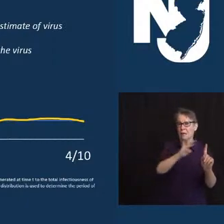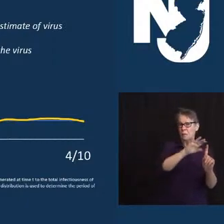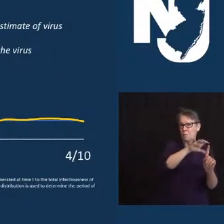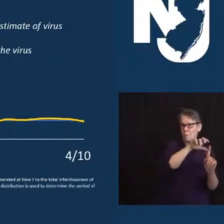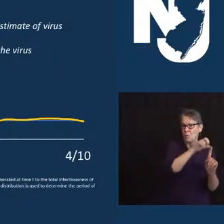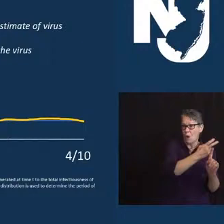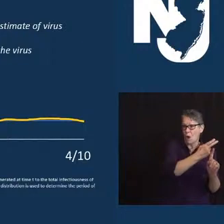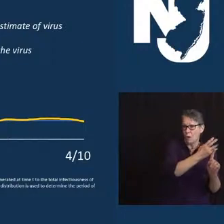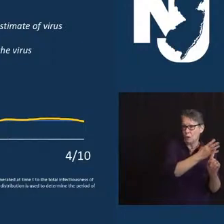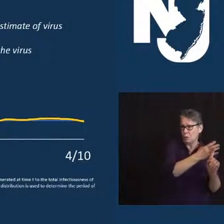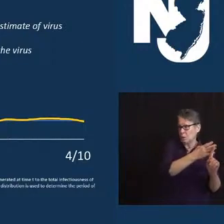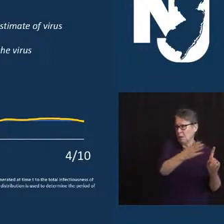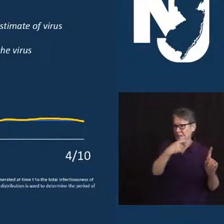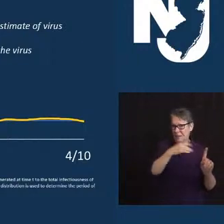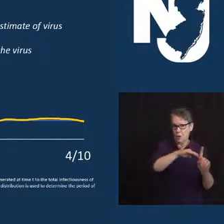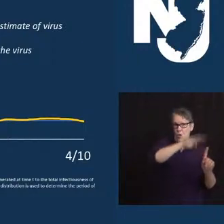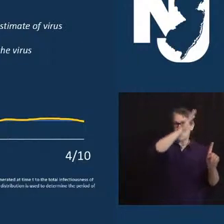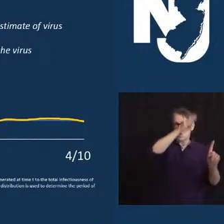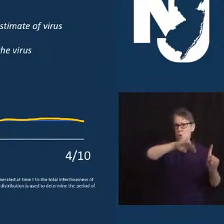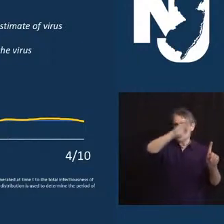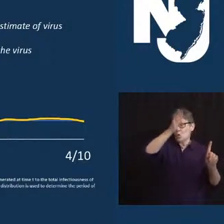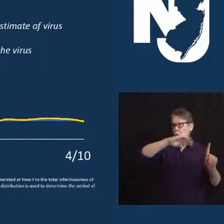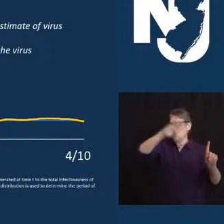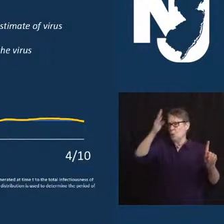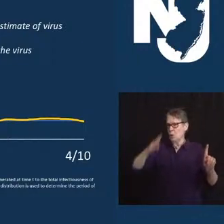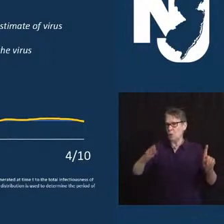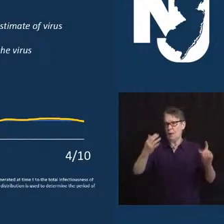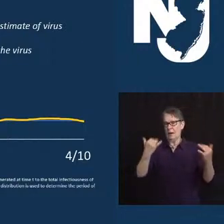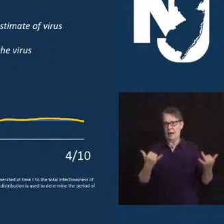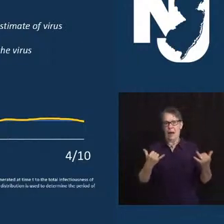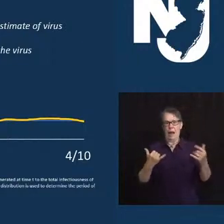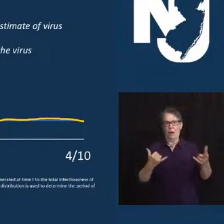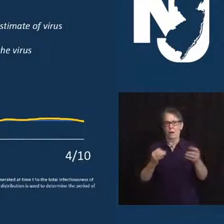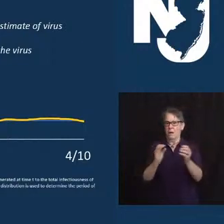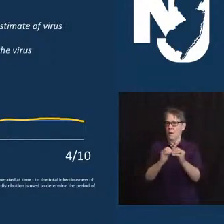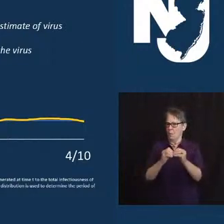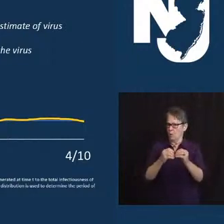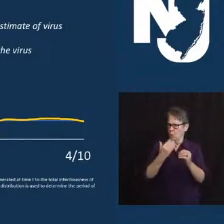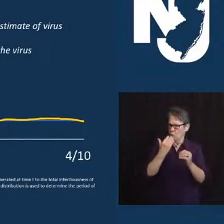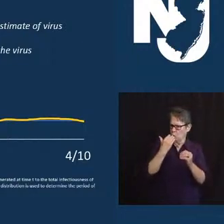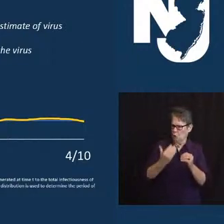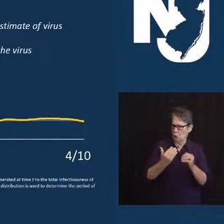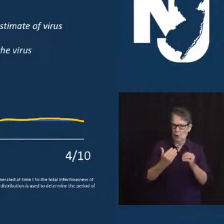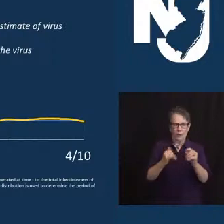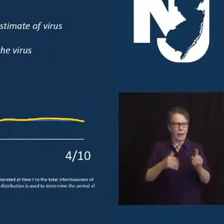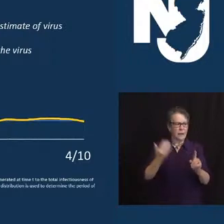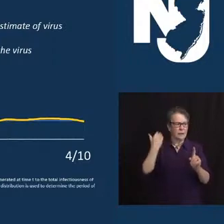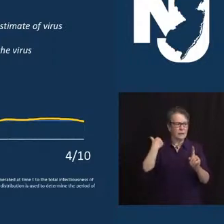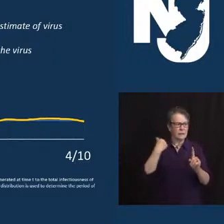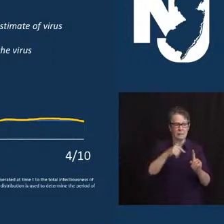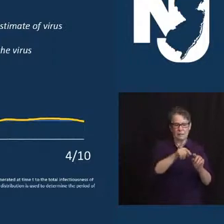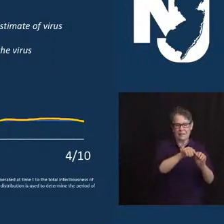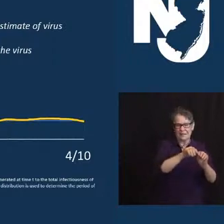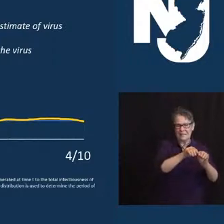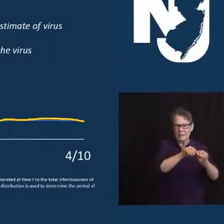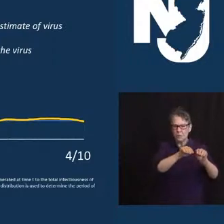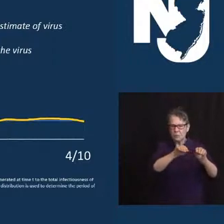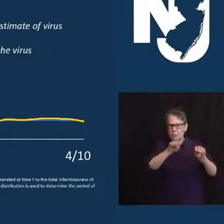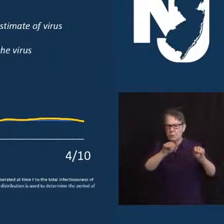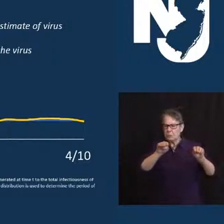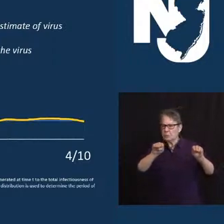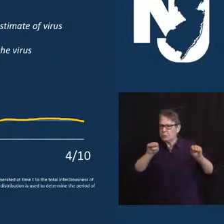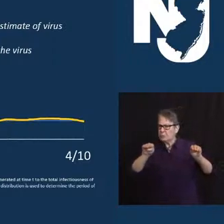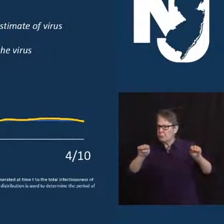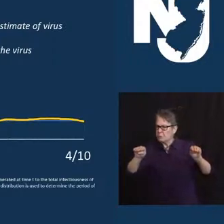this graph doesn't tell you a whole lot. We've been either just above or just below 1. That begins on September 1st. But if you were going back to